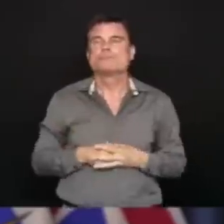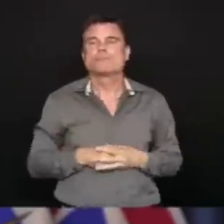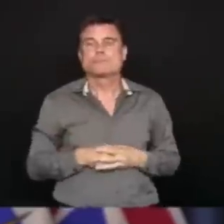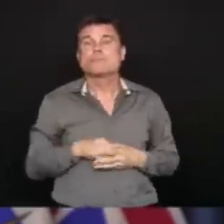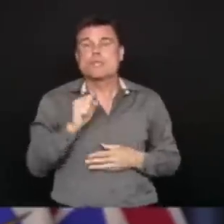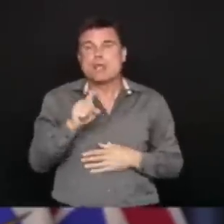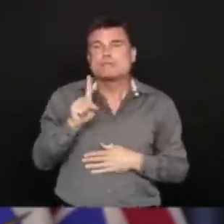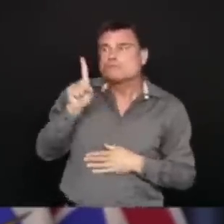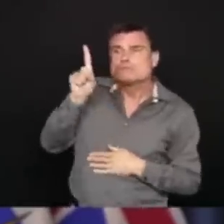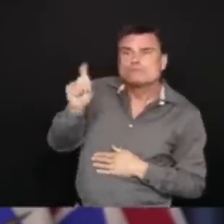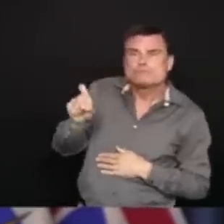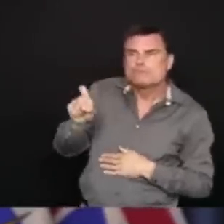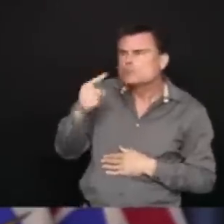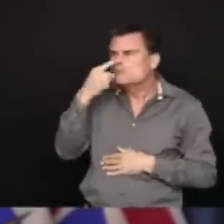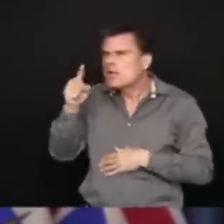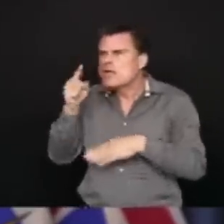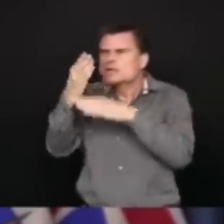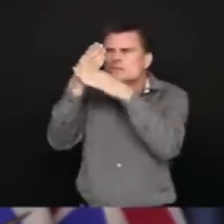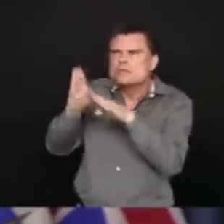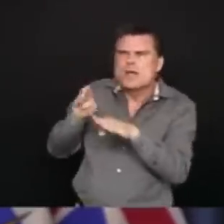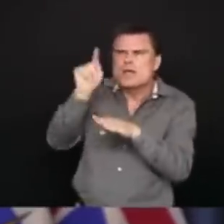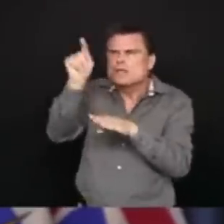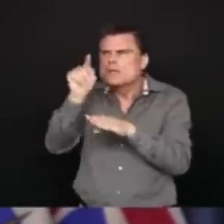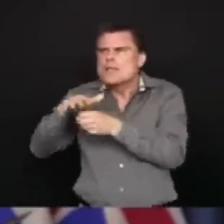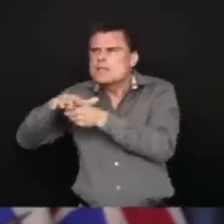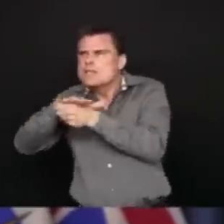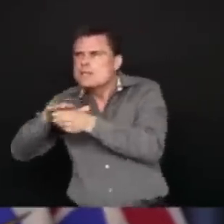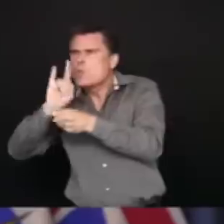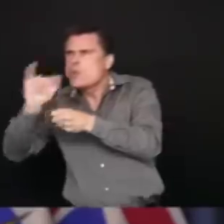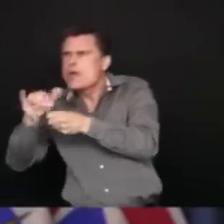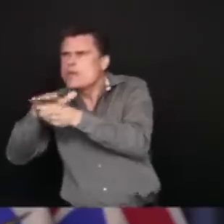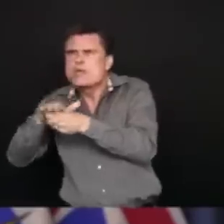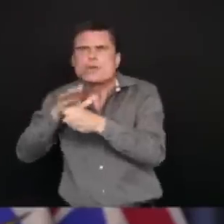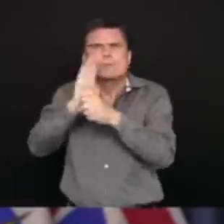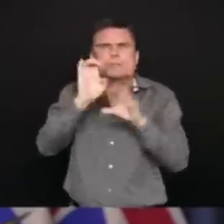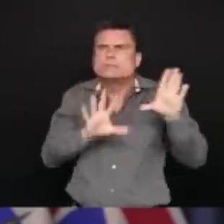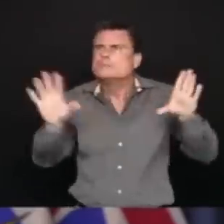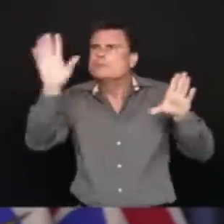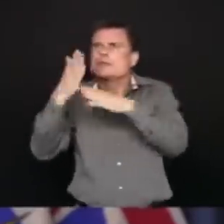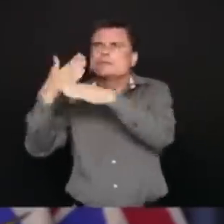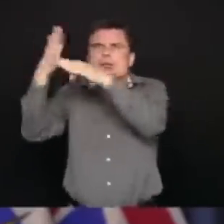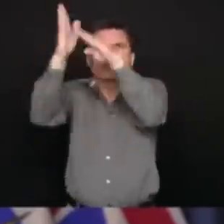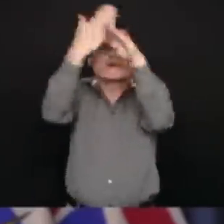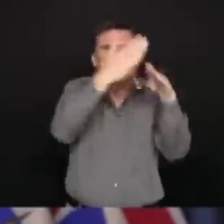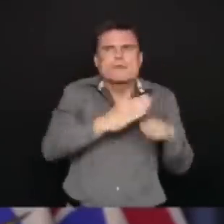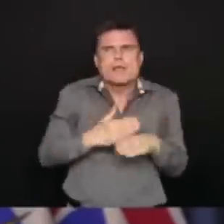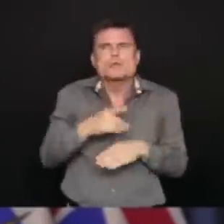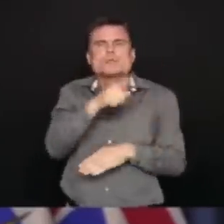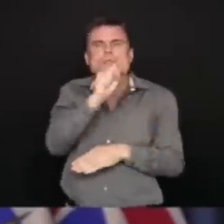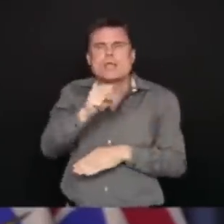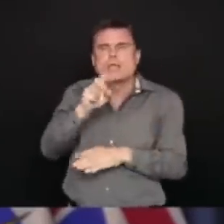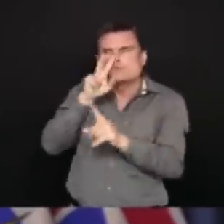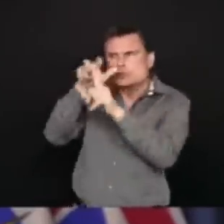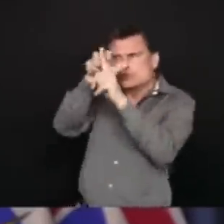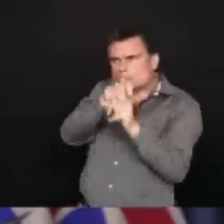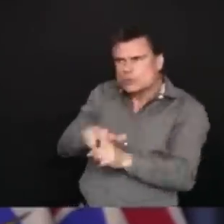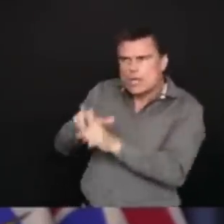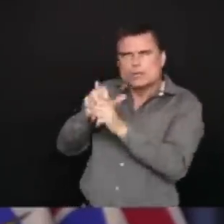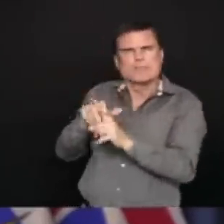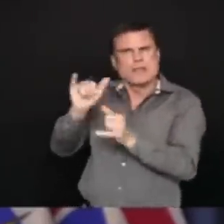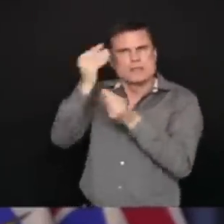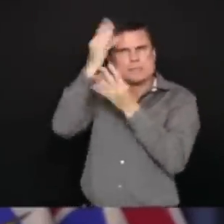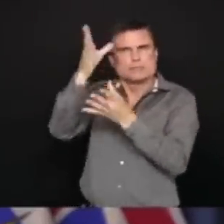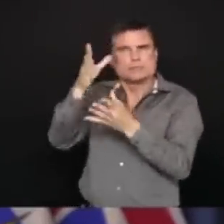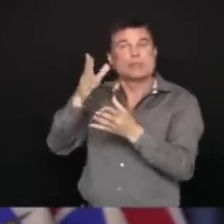hope people will go to that and have a good look, and it will help answer a lot of the questions that we aren't able to give you in details during